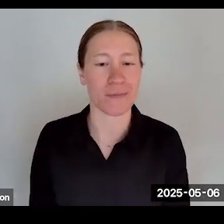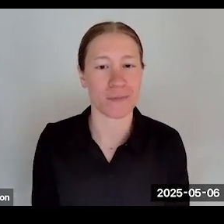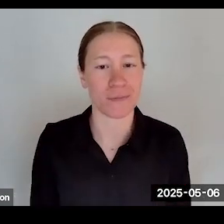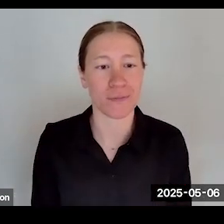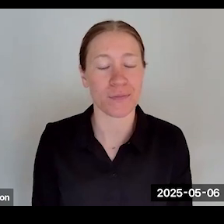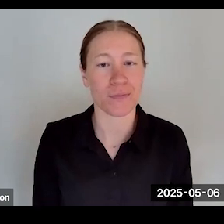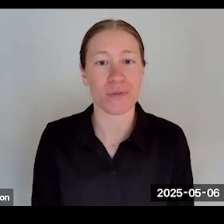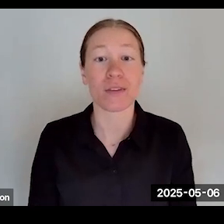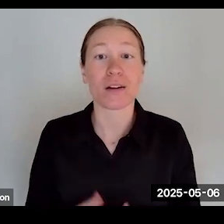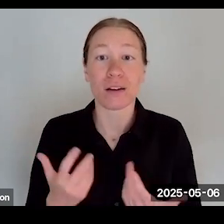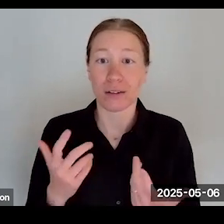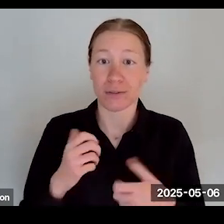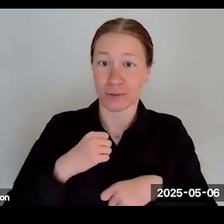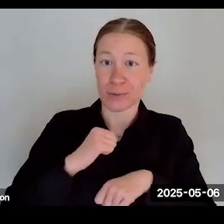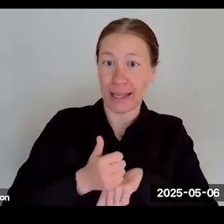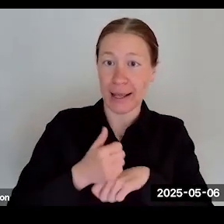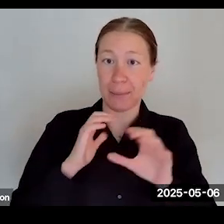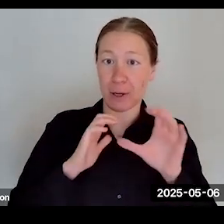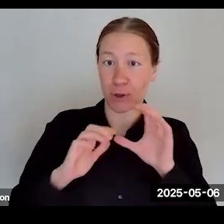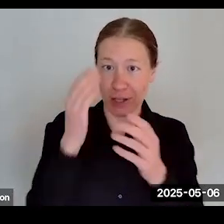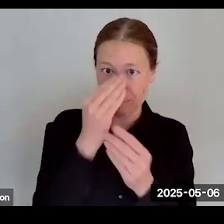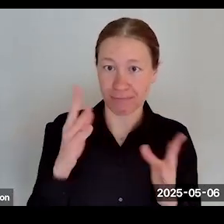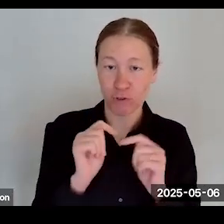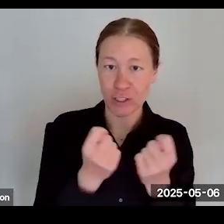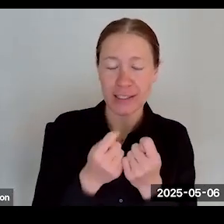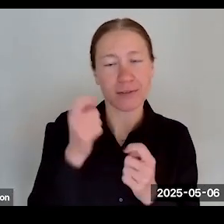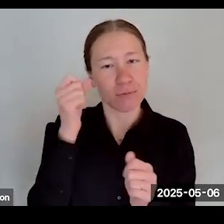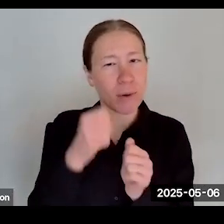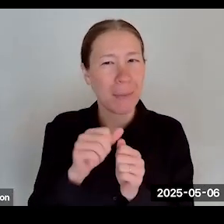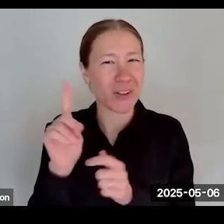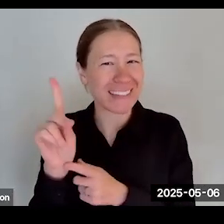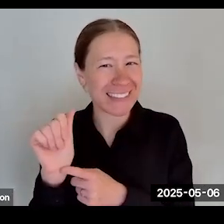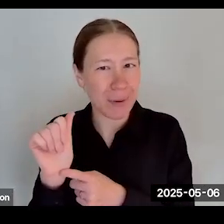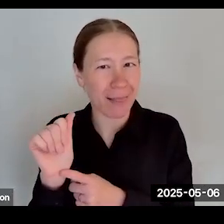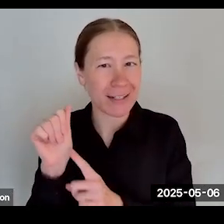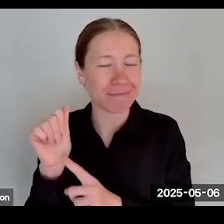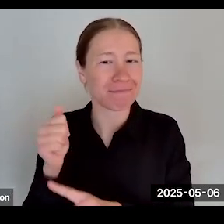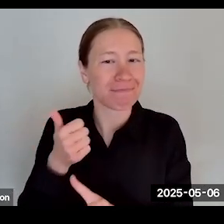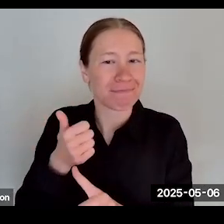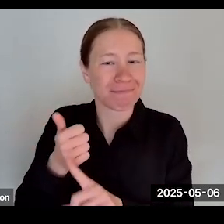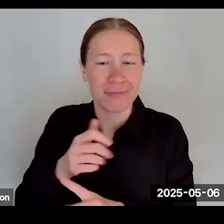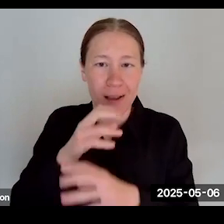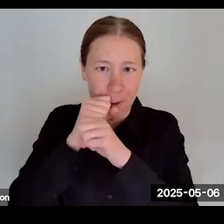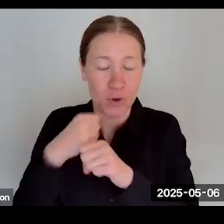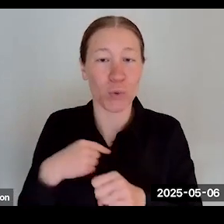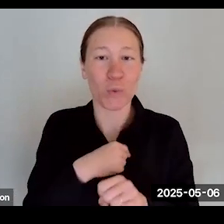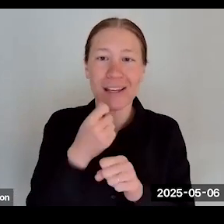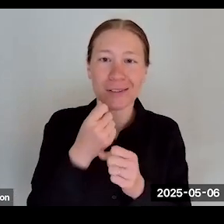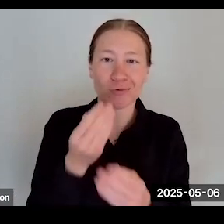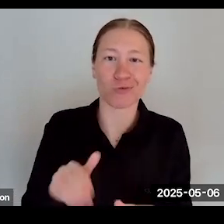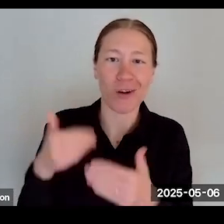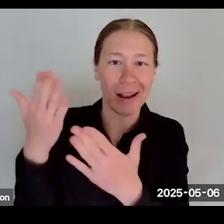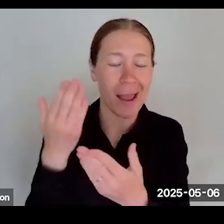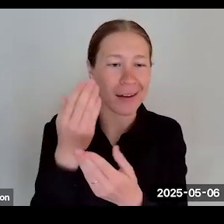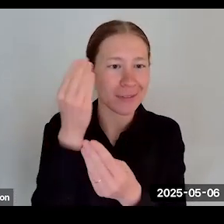When crafting communication to a team, remember that disability is confidential. So we recommend sending an email rather than engaging